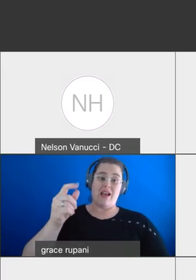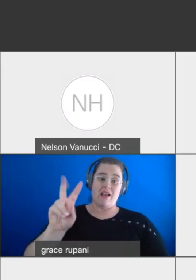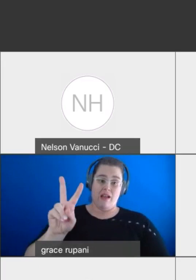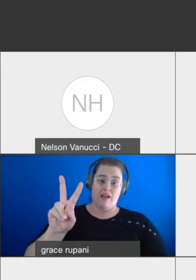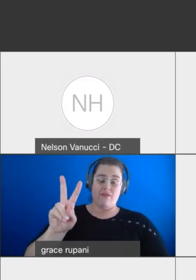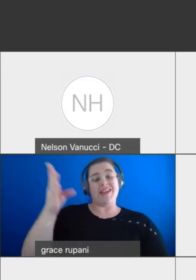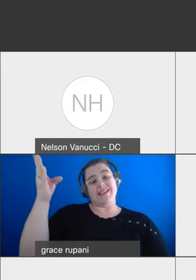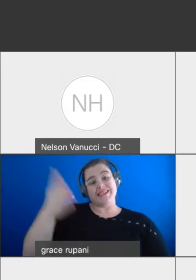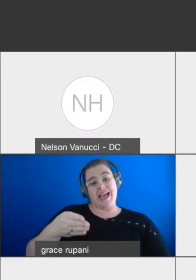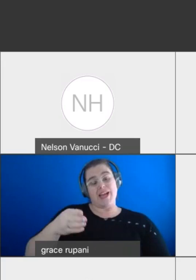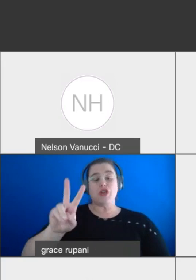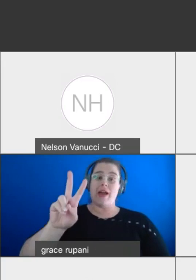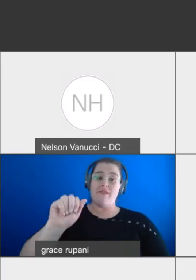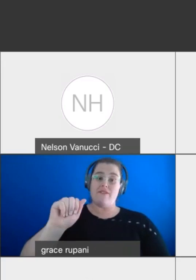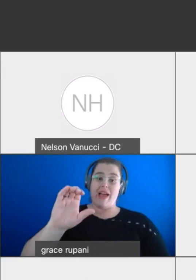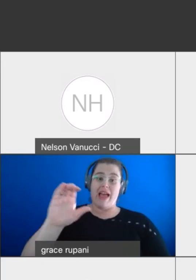coronavirus.dc.gov/vaccinate-DC.